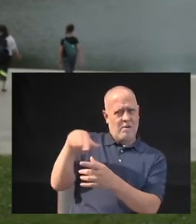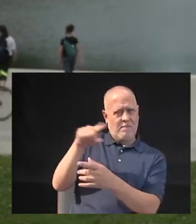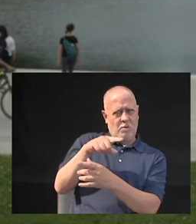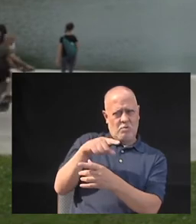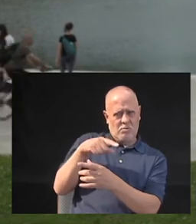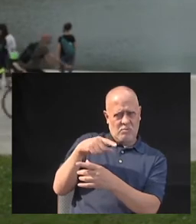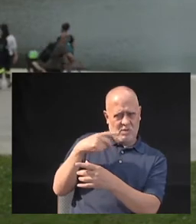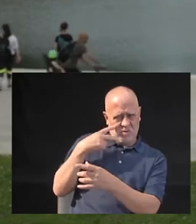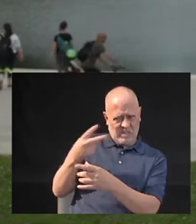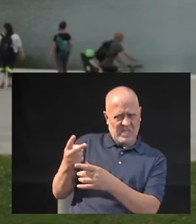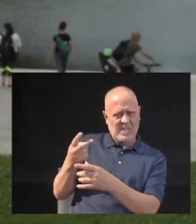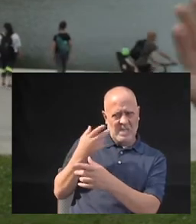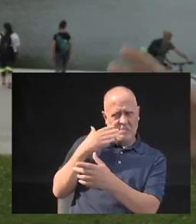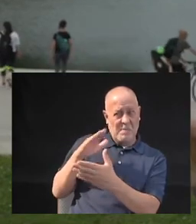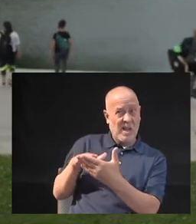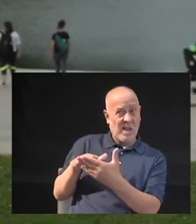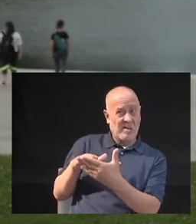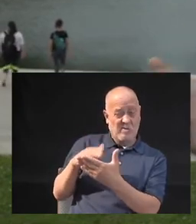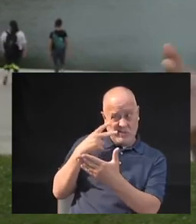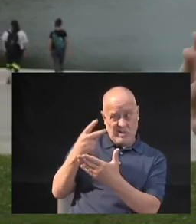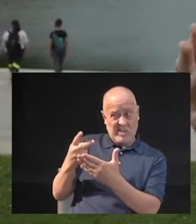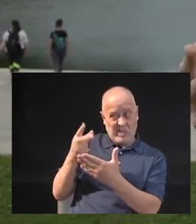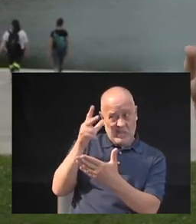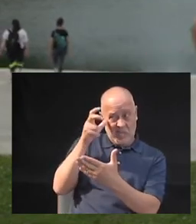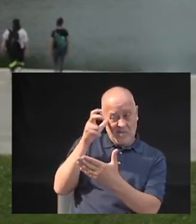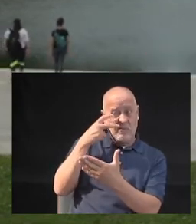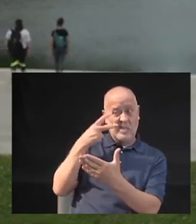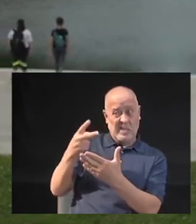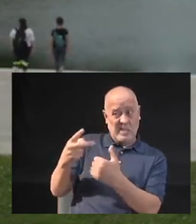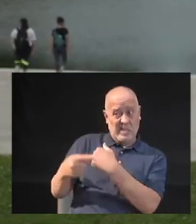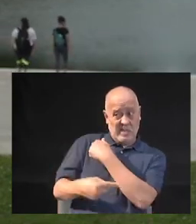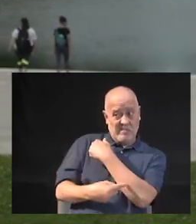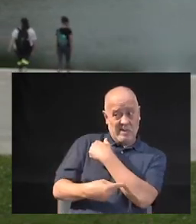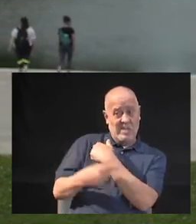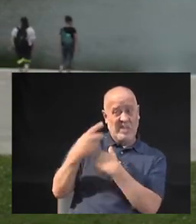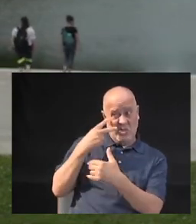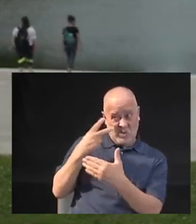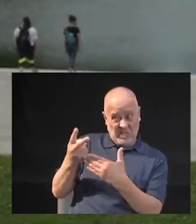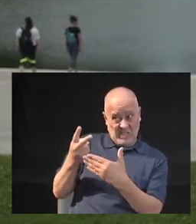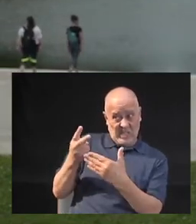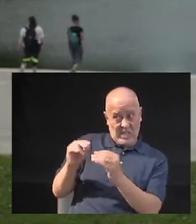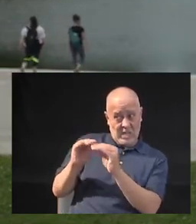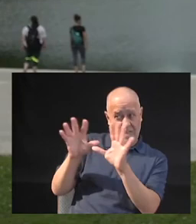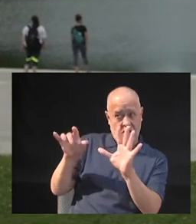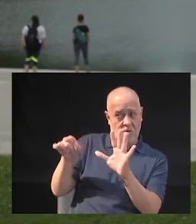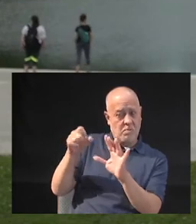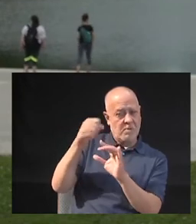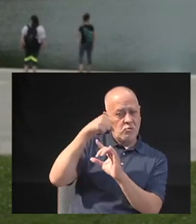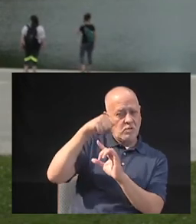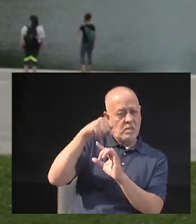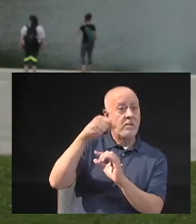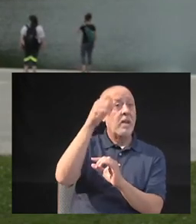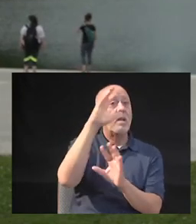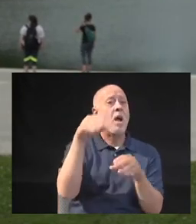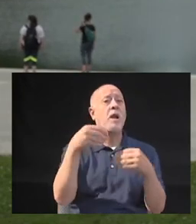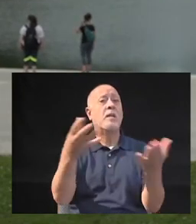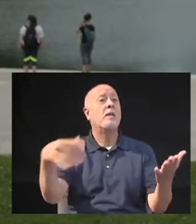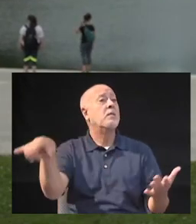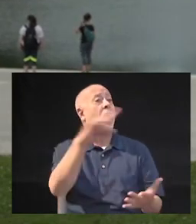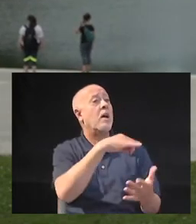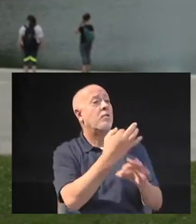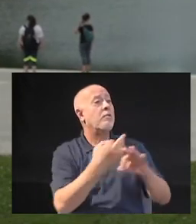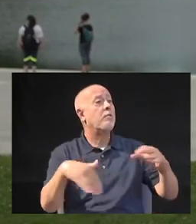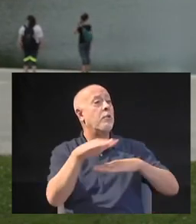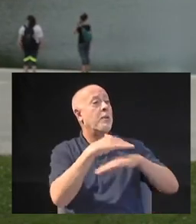call it evil, to call it a temptation, to call it something that must be resisted. And God gives us the freedom and